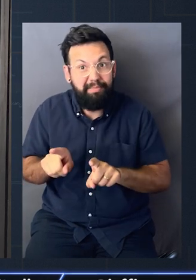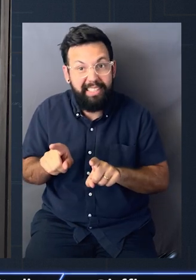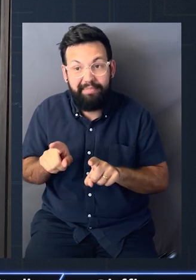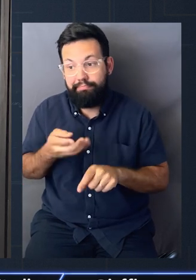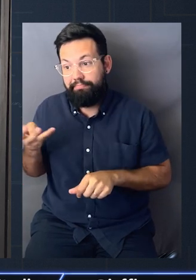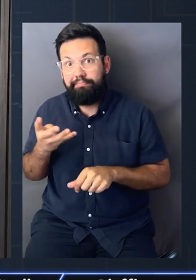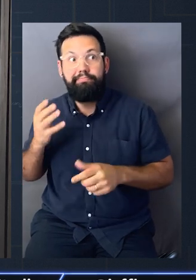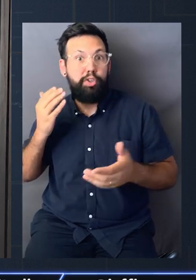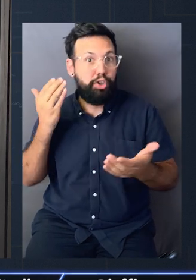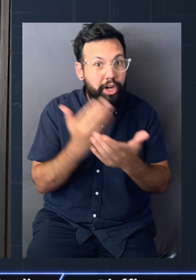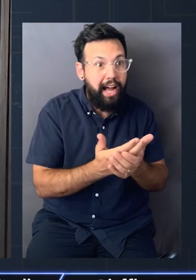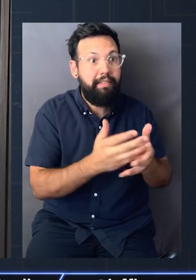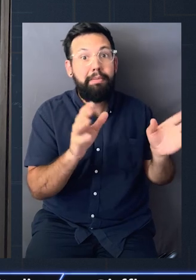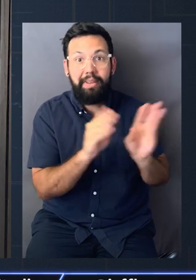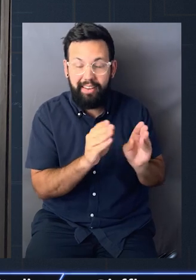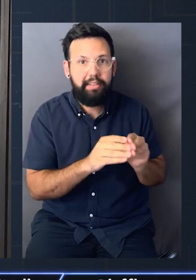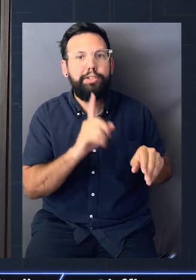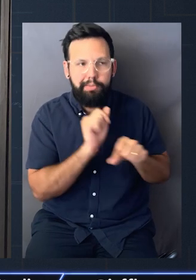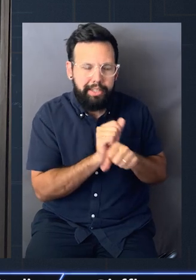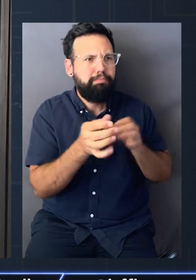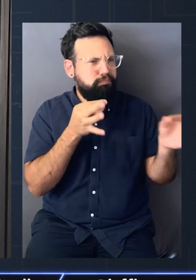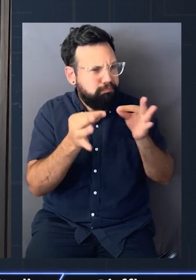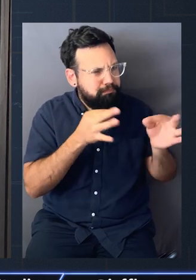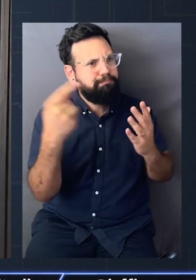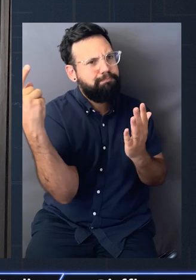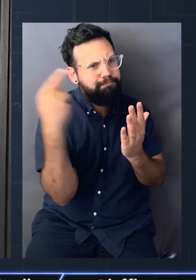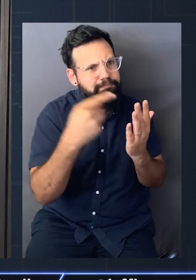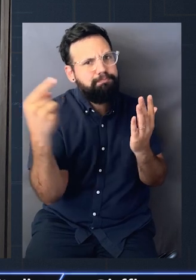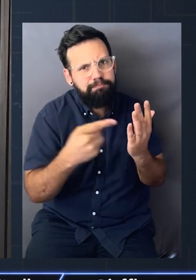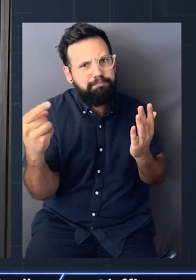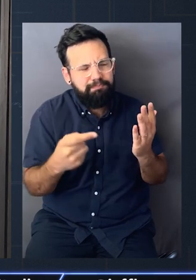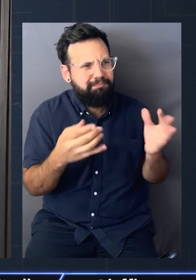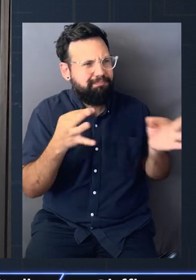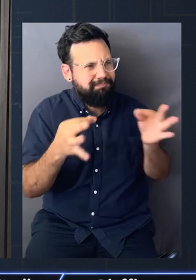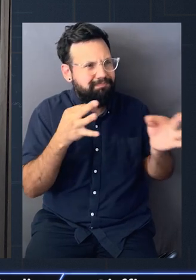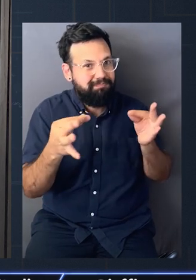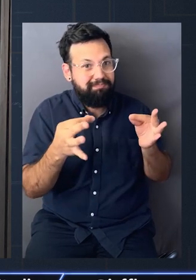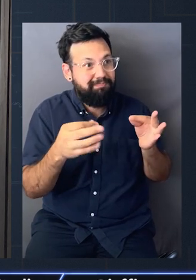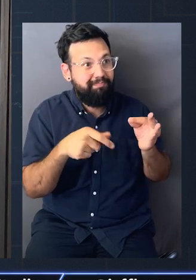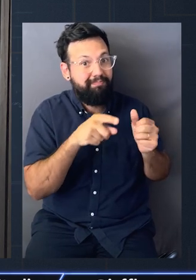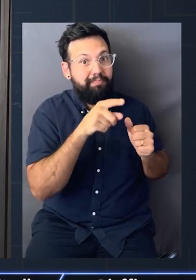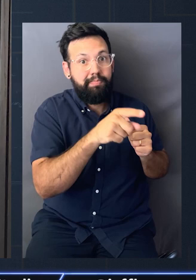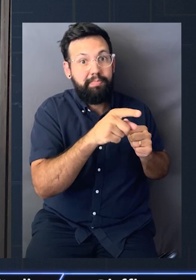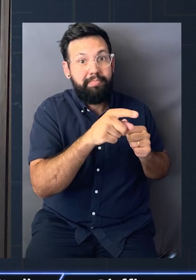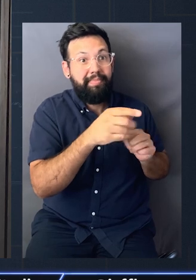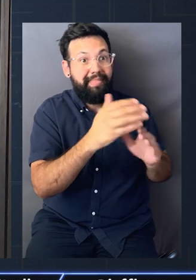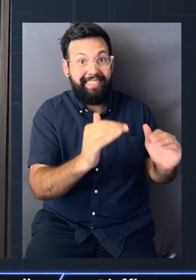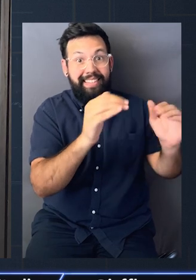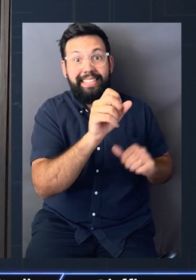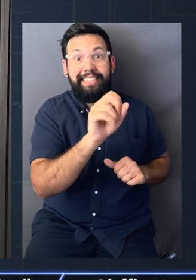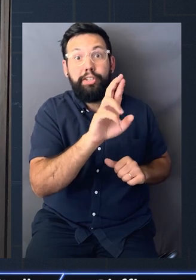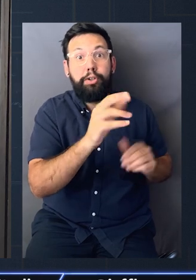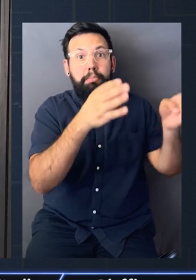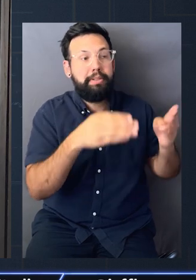there and we make our case. We share all the details. Looks at me,